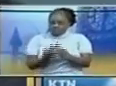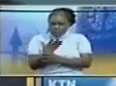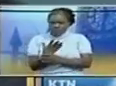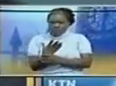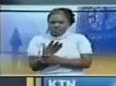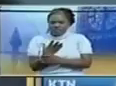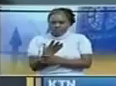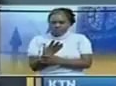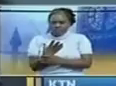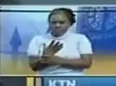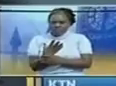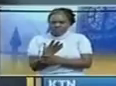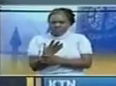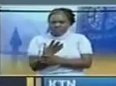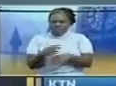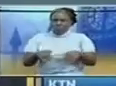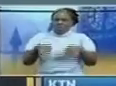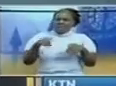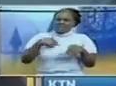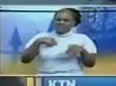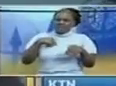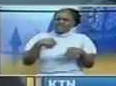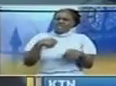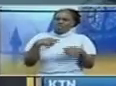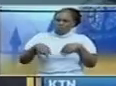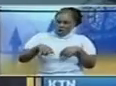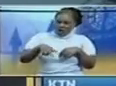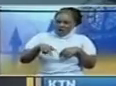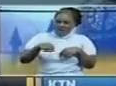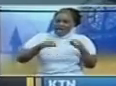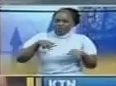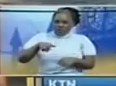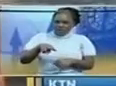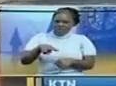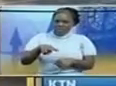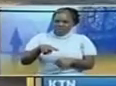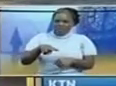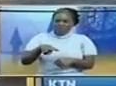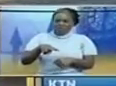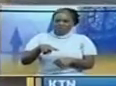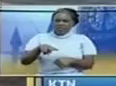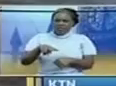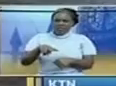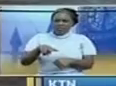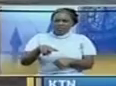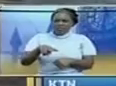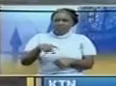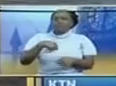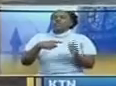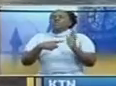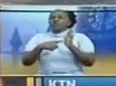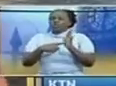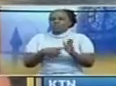one. Wait, can I walk? Yes. I can walk. Yes. The coming installments of How Things Work, we'll show you